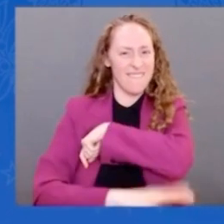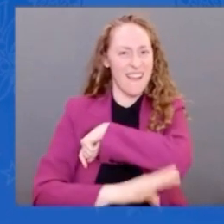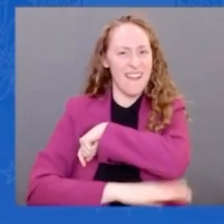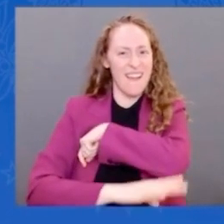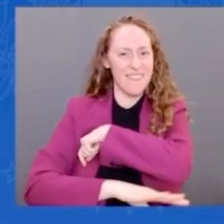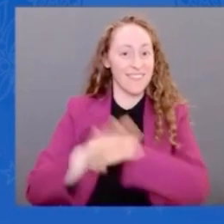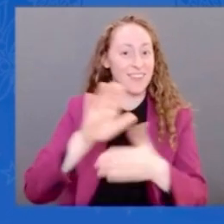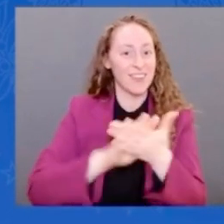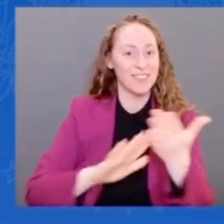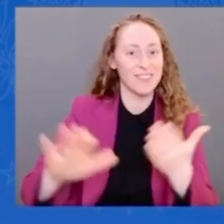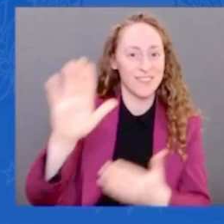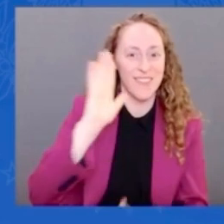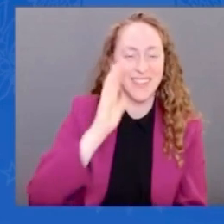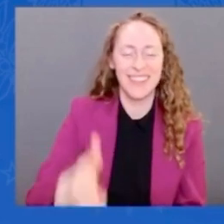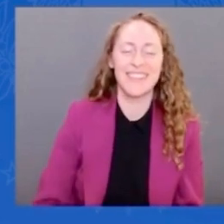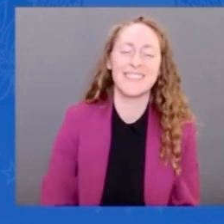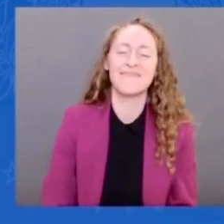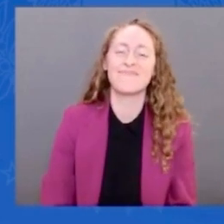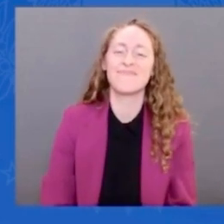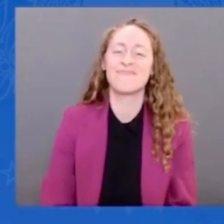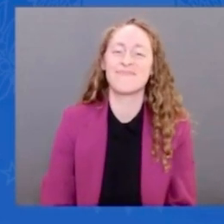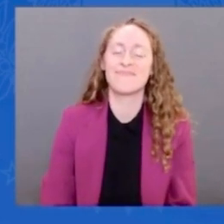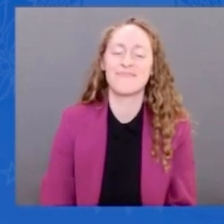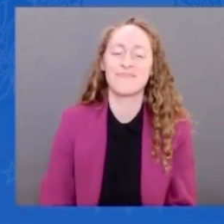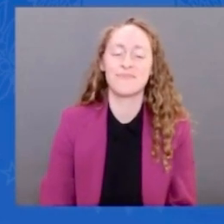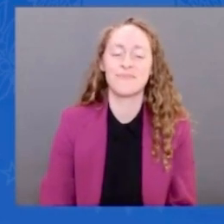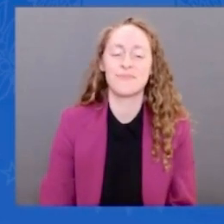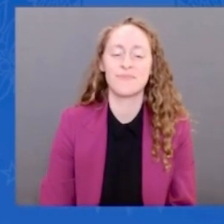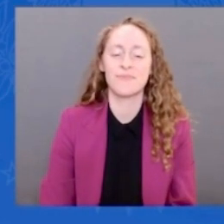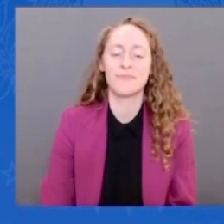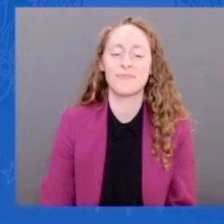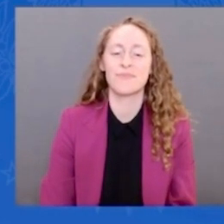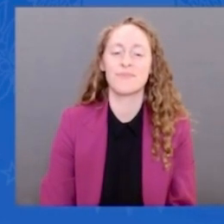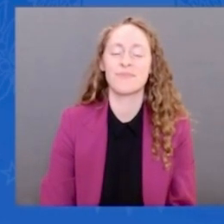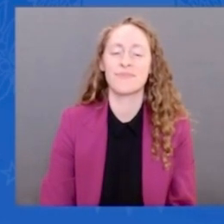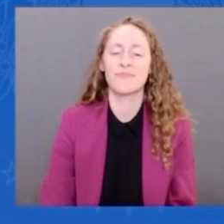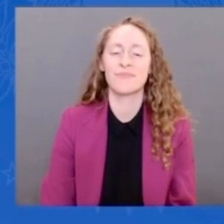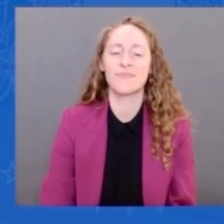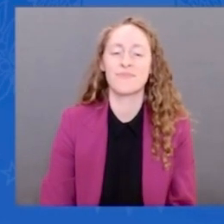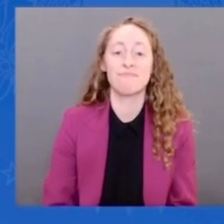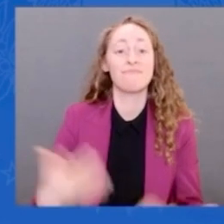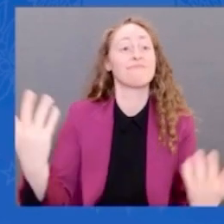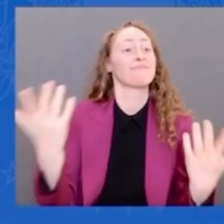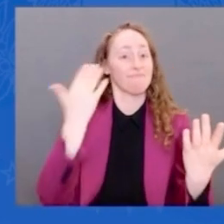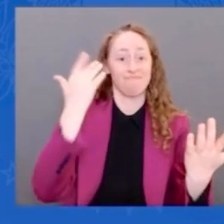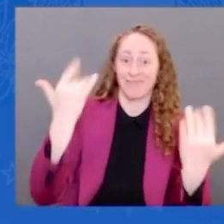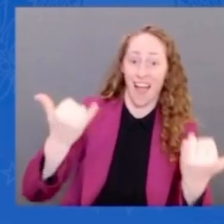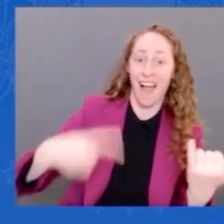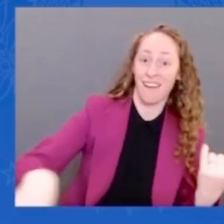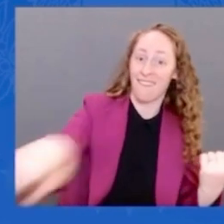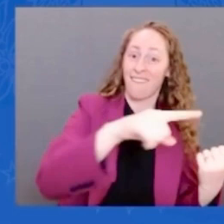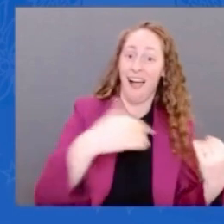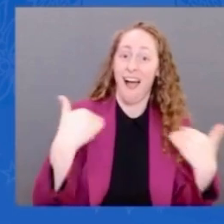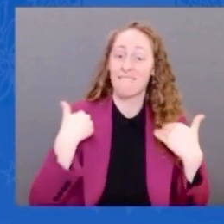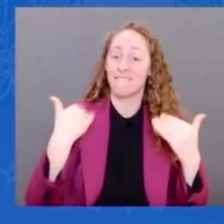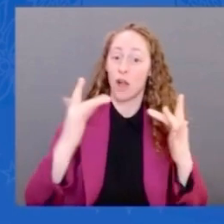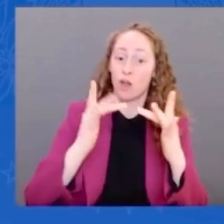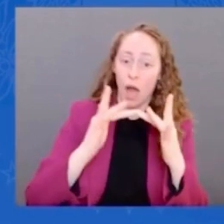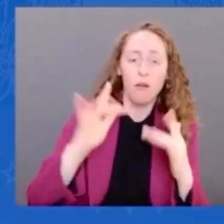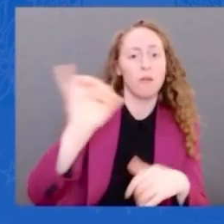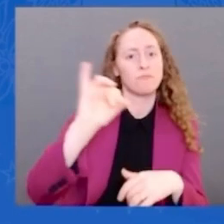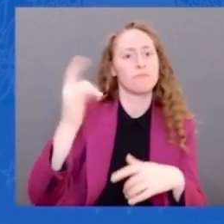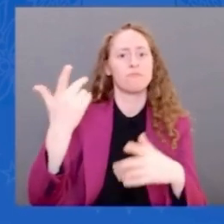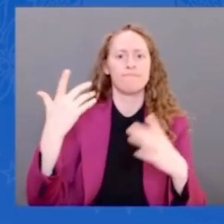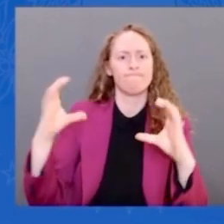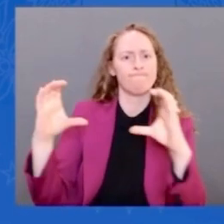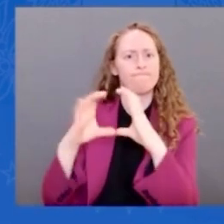Through this internet service, he has already achieved his certification as a Christian mental health mentor